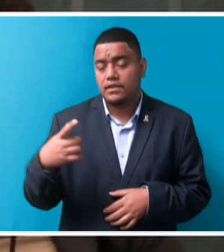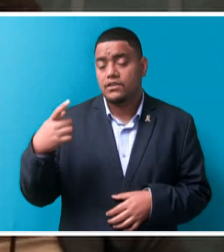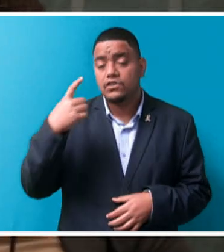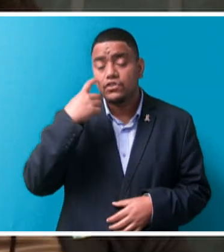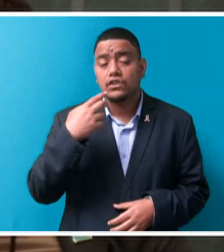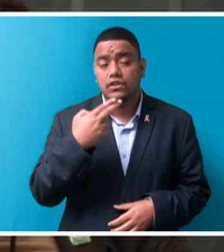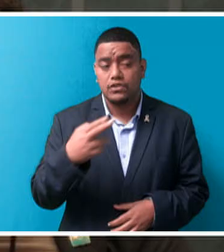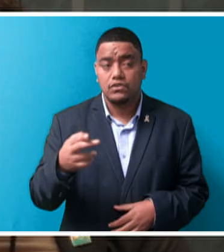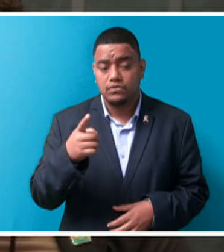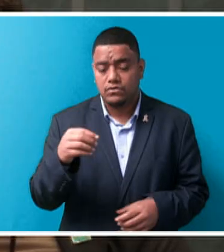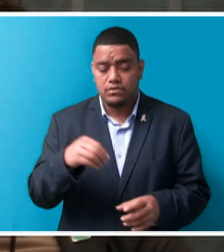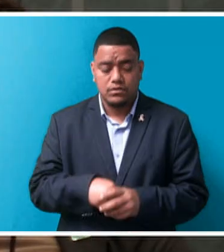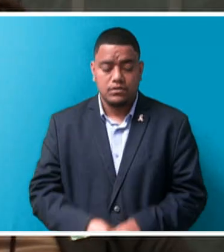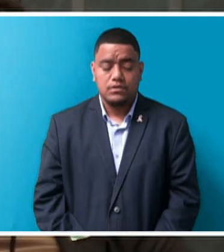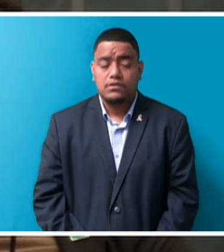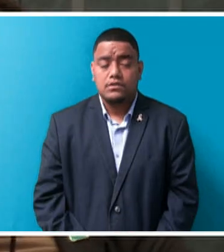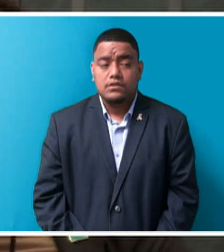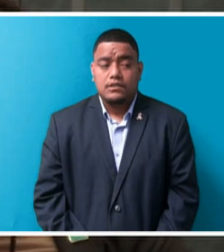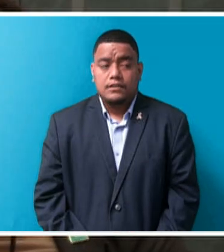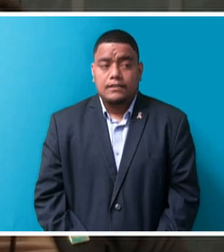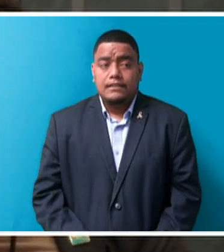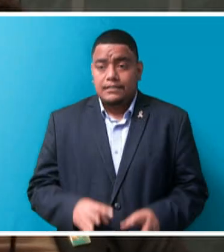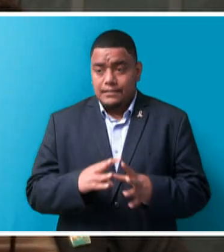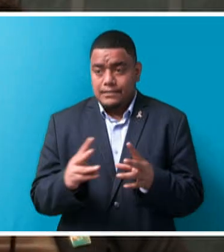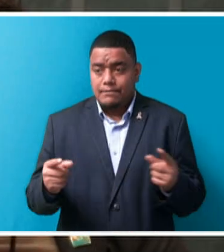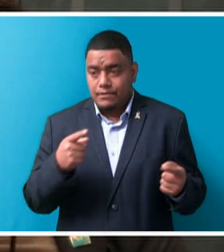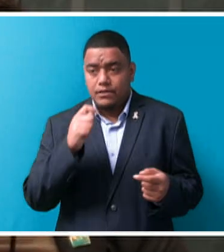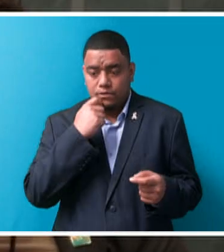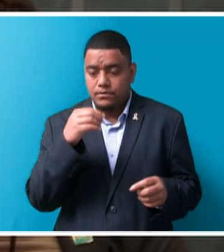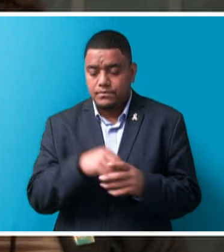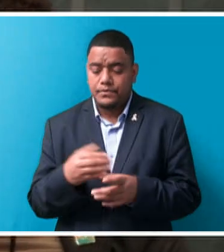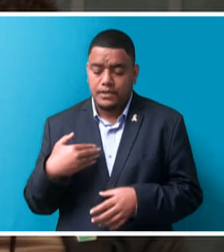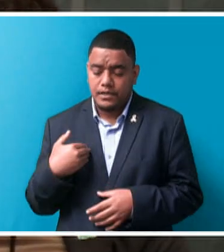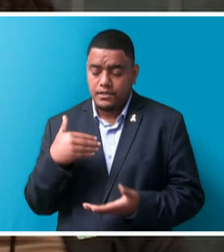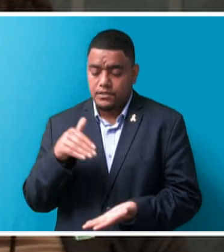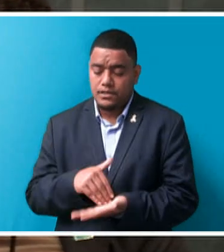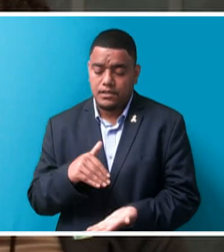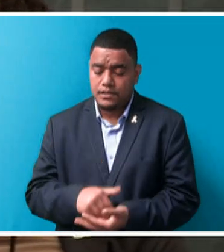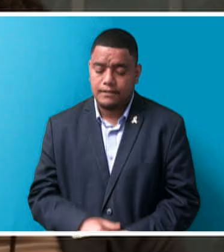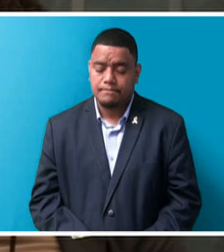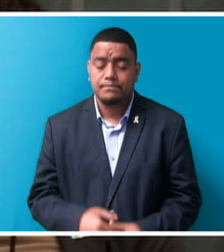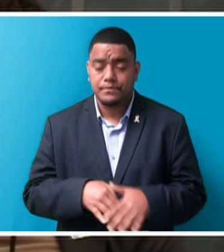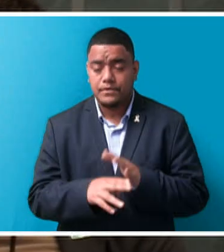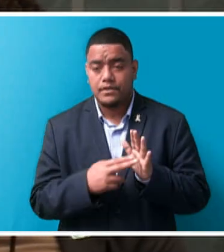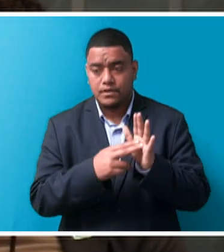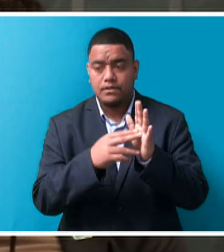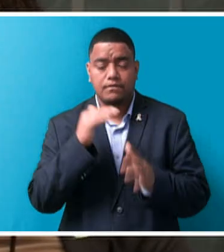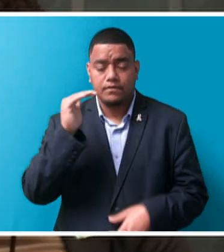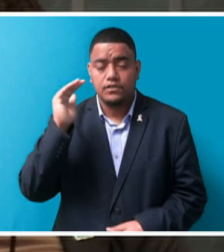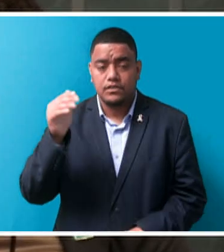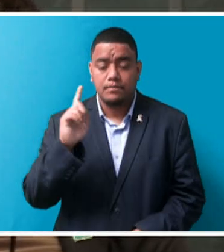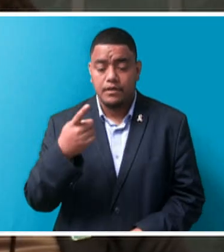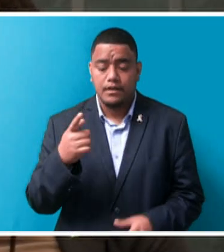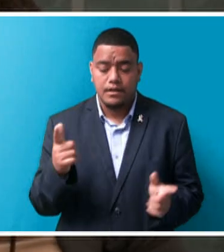to that, it's a nursing station. This is something that will be elevated as a health center in the not too distant future, but nevertheless,